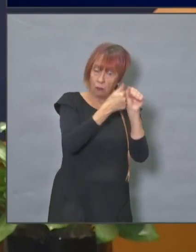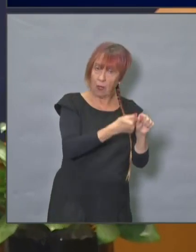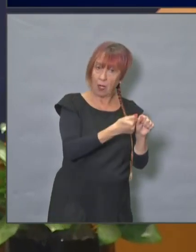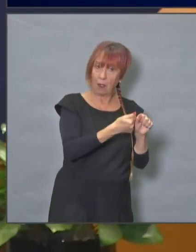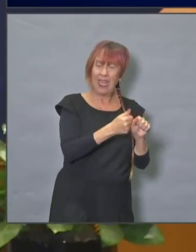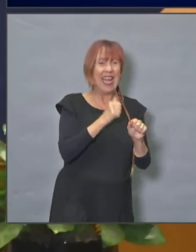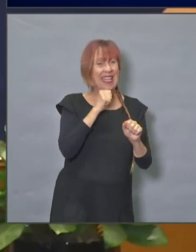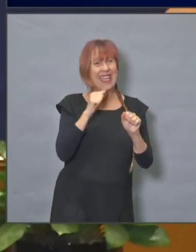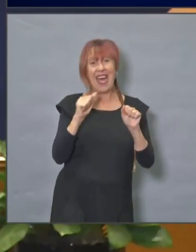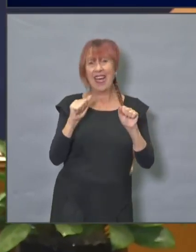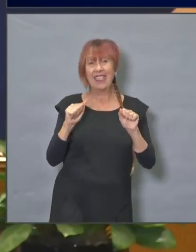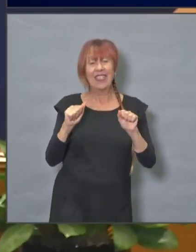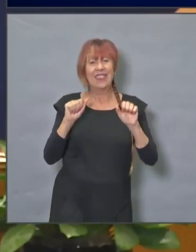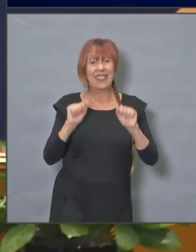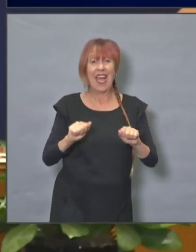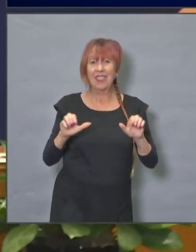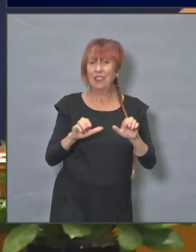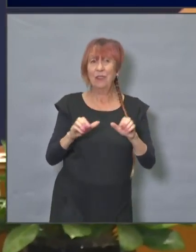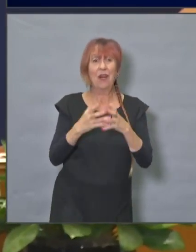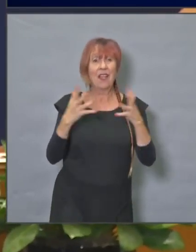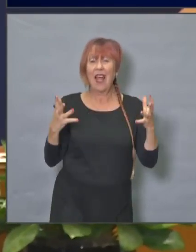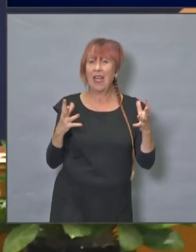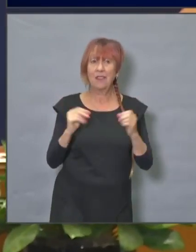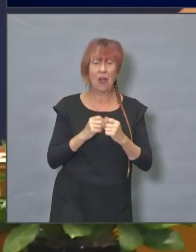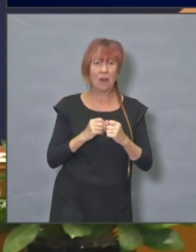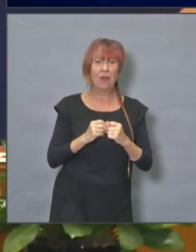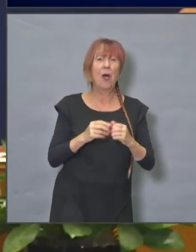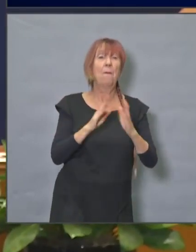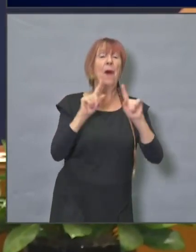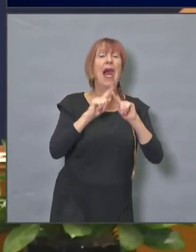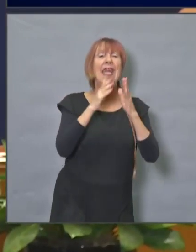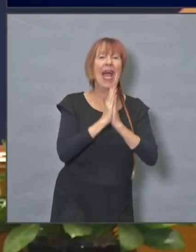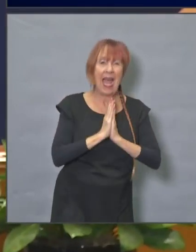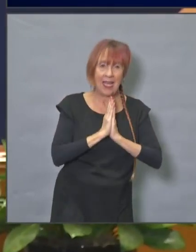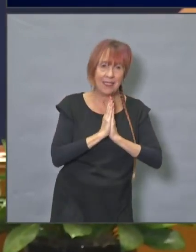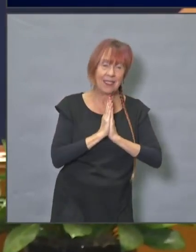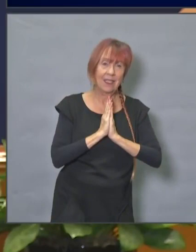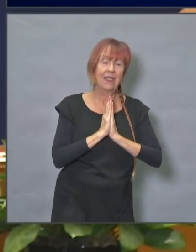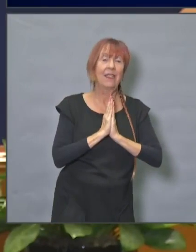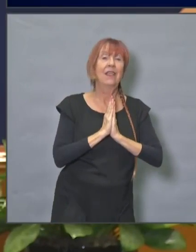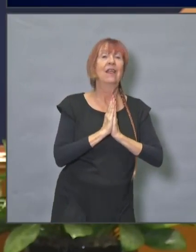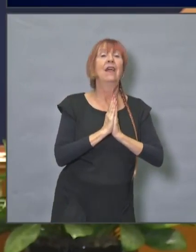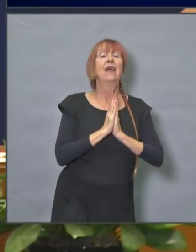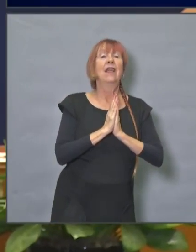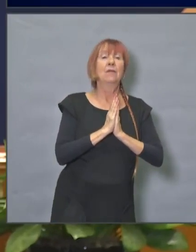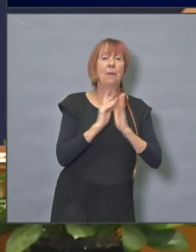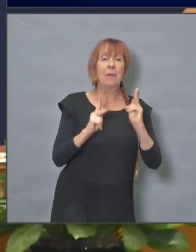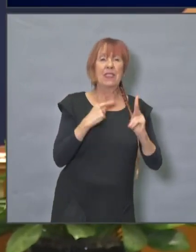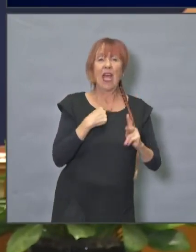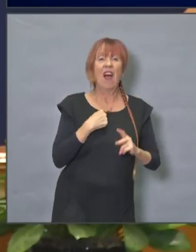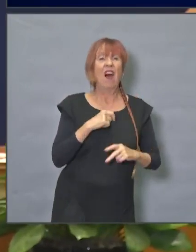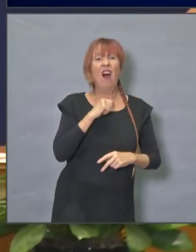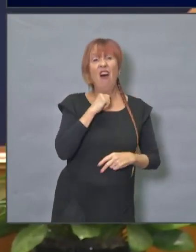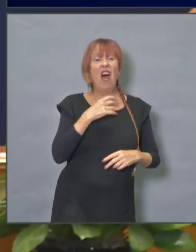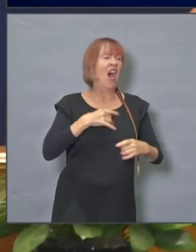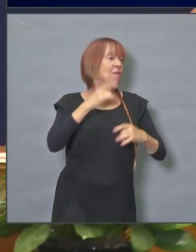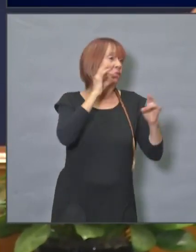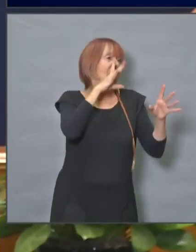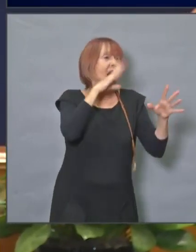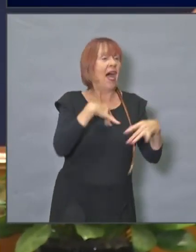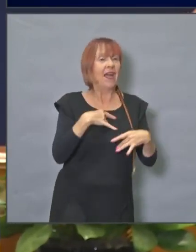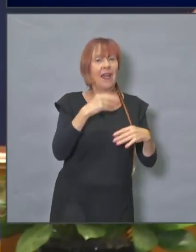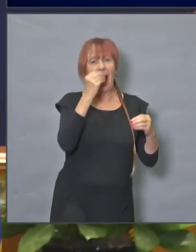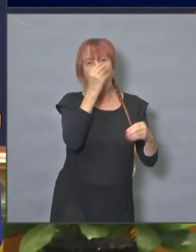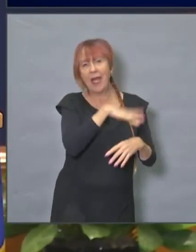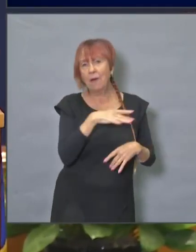do. So, you know, I ask you again, you're not wearing the mask because you're worried about your own risk. Because I know a lot of people say, like, I don't care. You